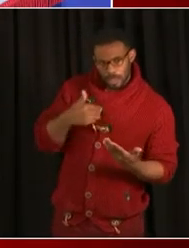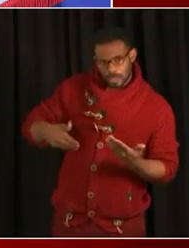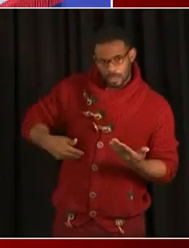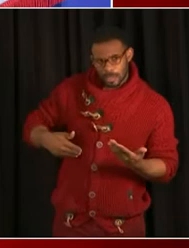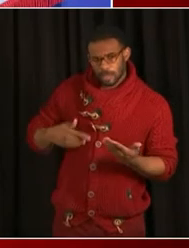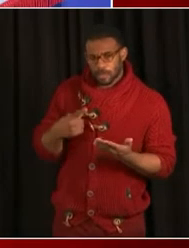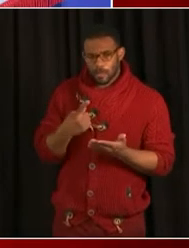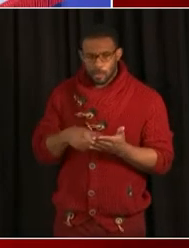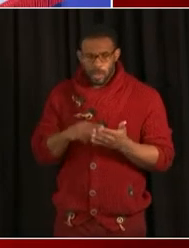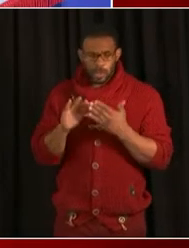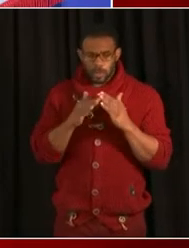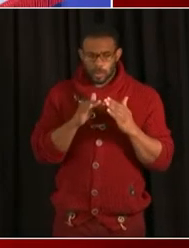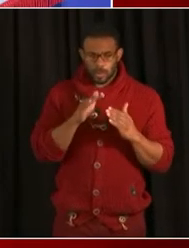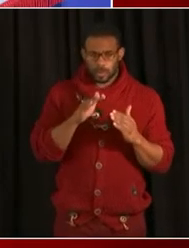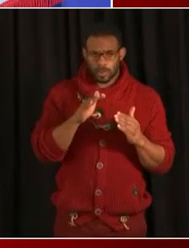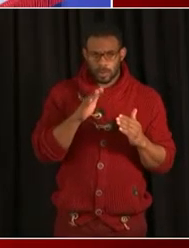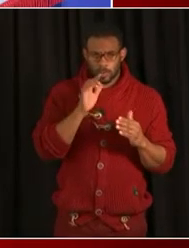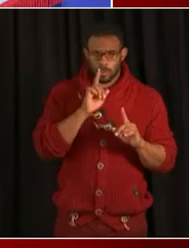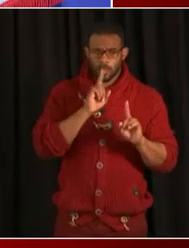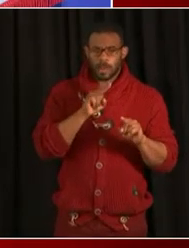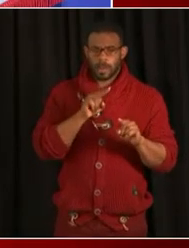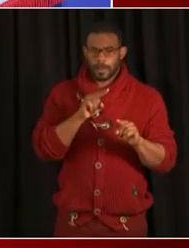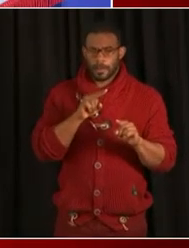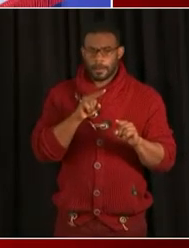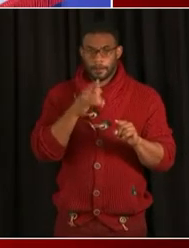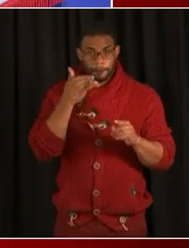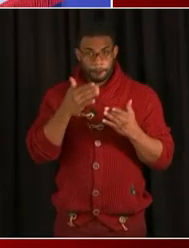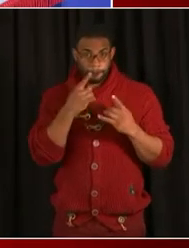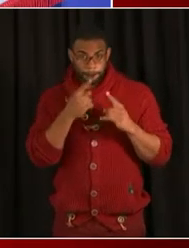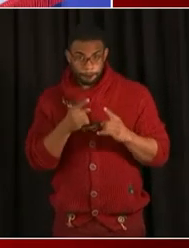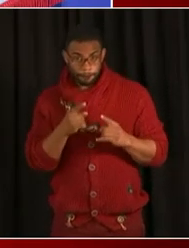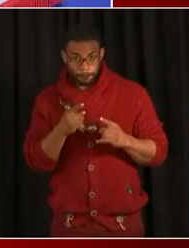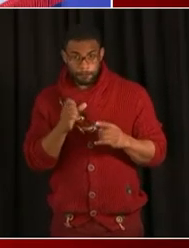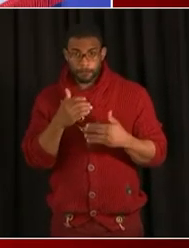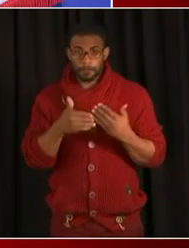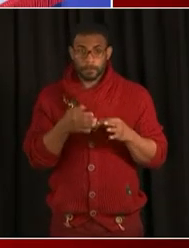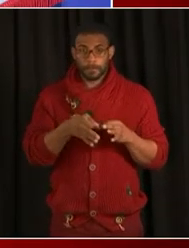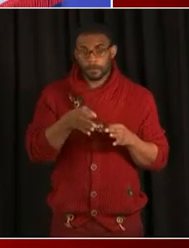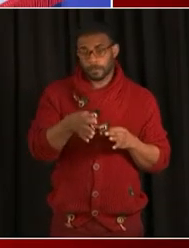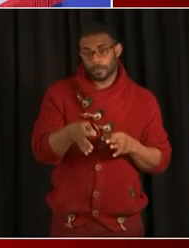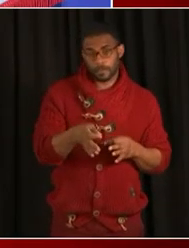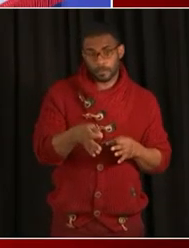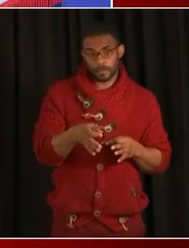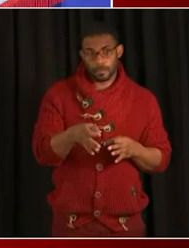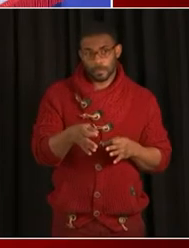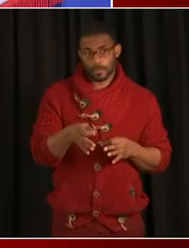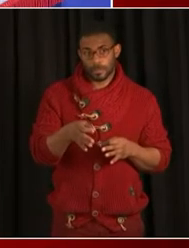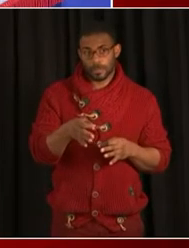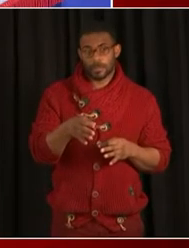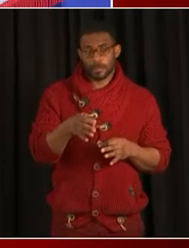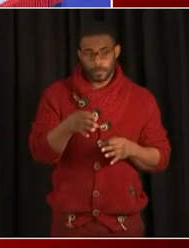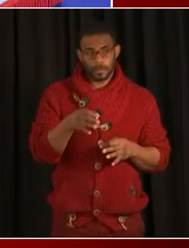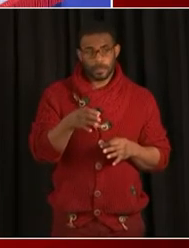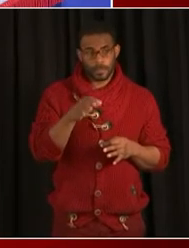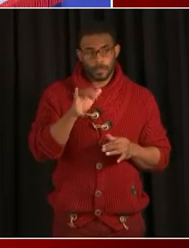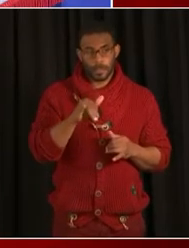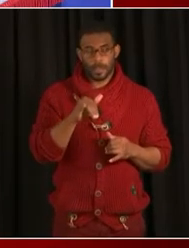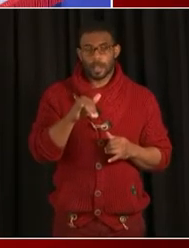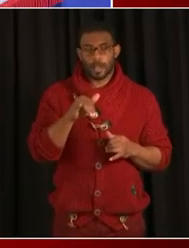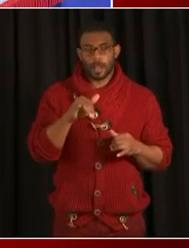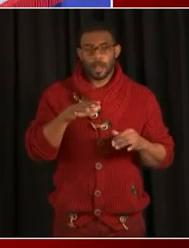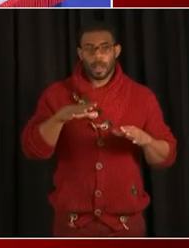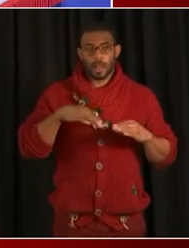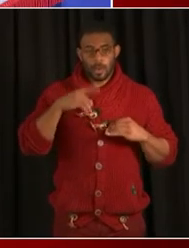a sense of what the community would respond and if it might work. So without further ado, Mark Barnes, the owner of